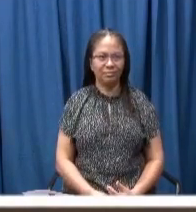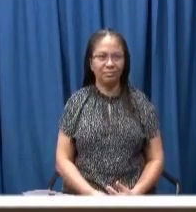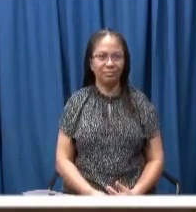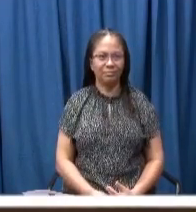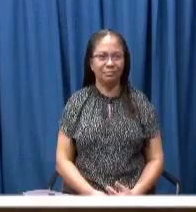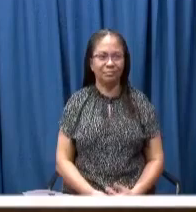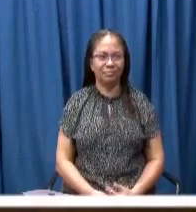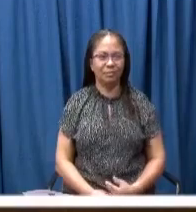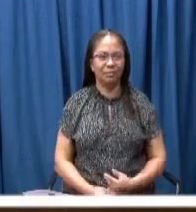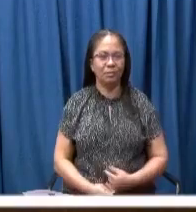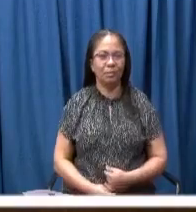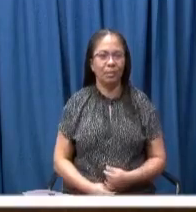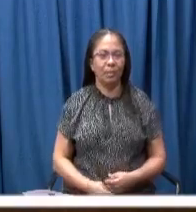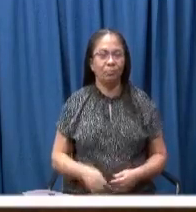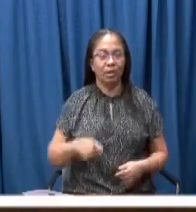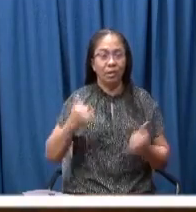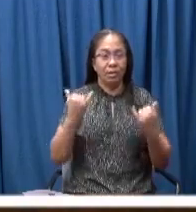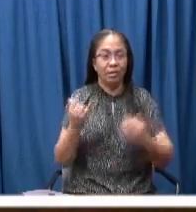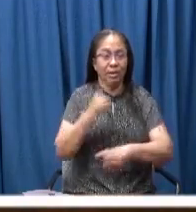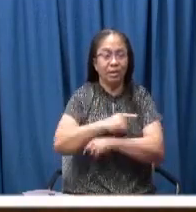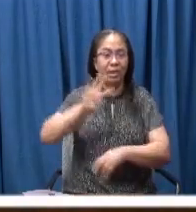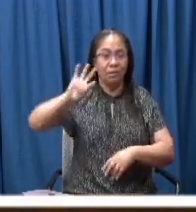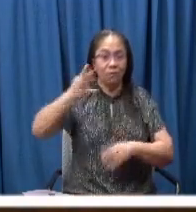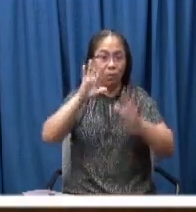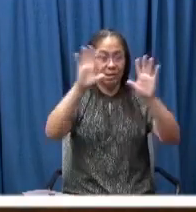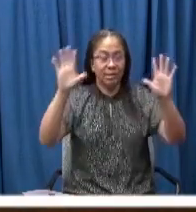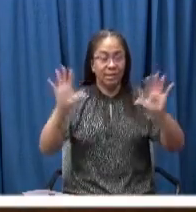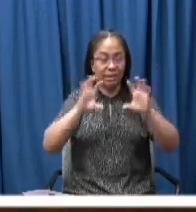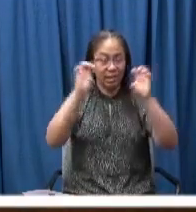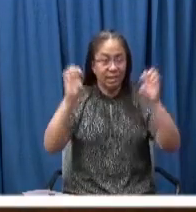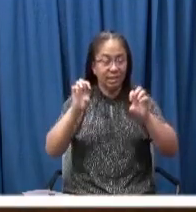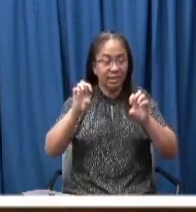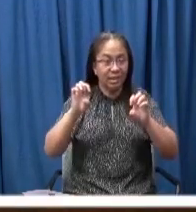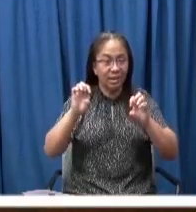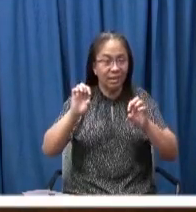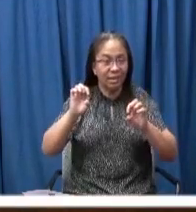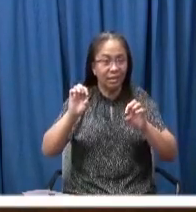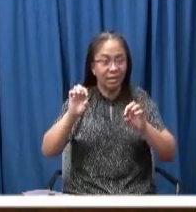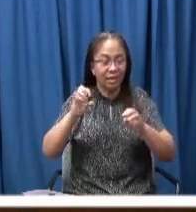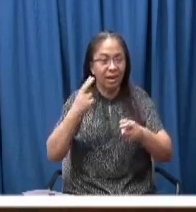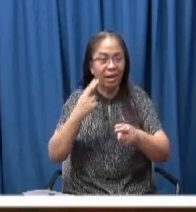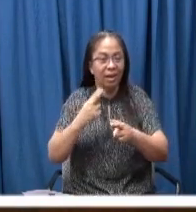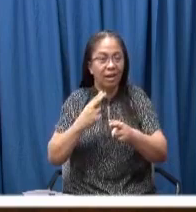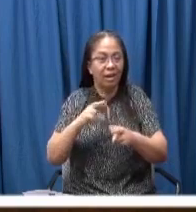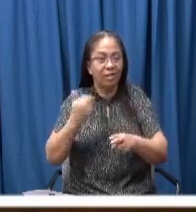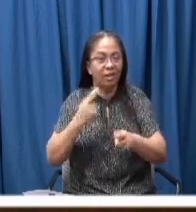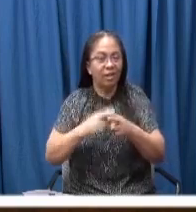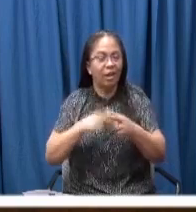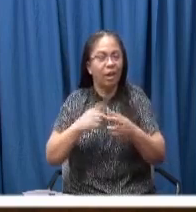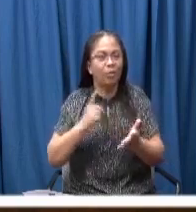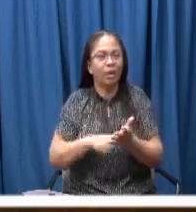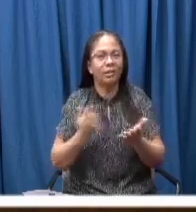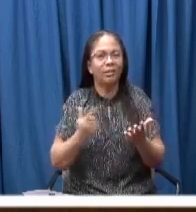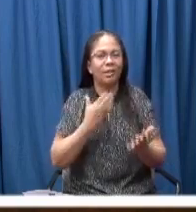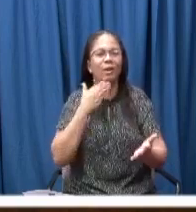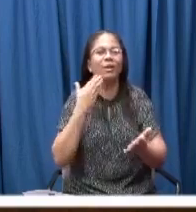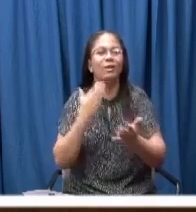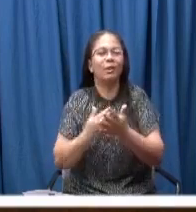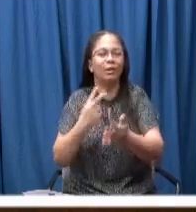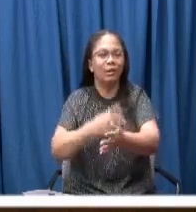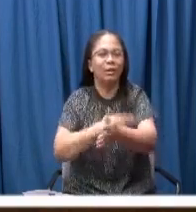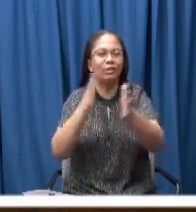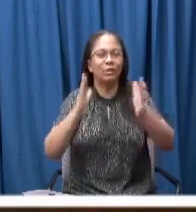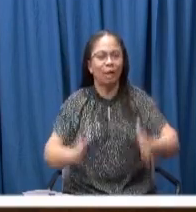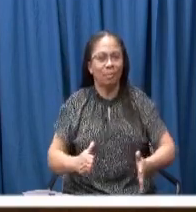This fourth Sunday in Easter is known as Good Shepherd Sunday. And you know why? You've heard the psalm, you've heard the gospel